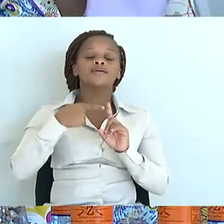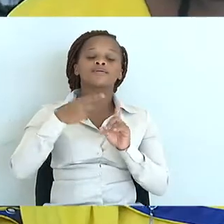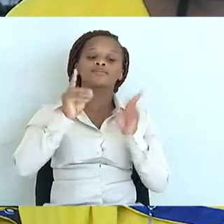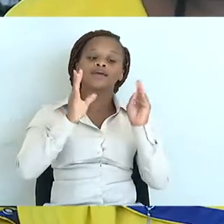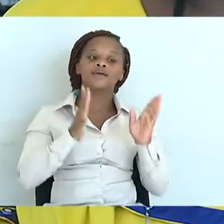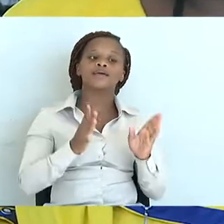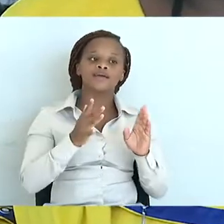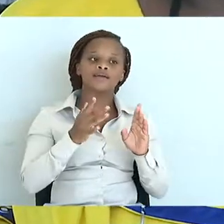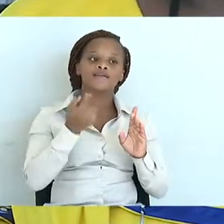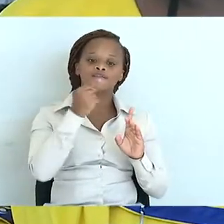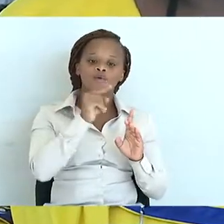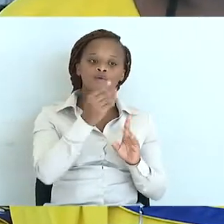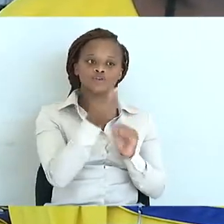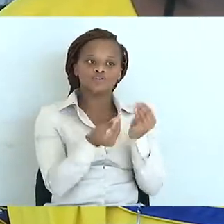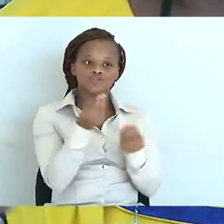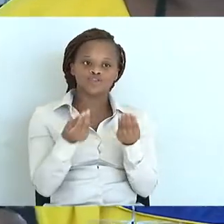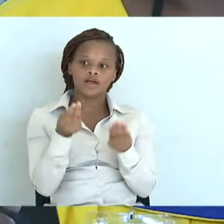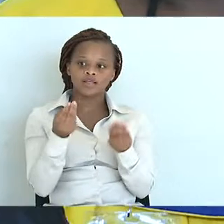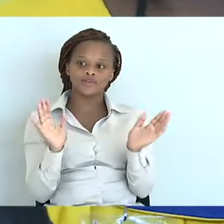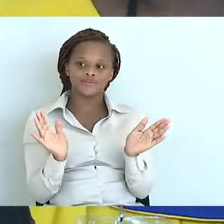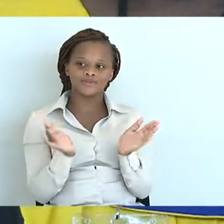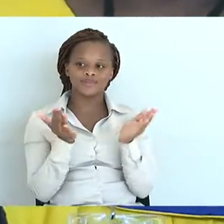Kokstad.